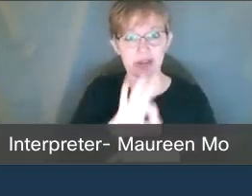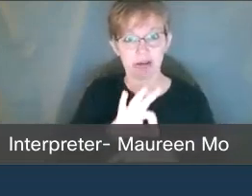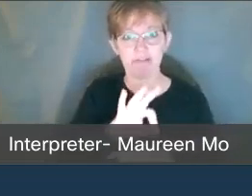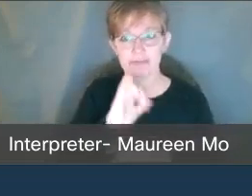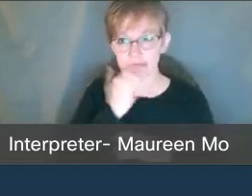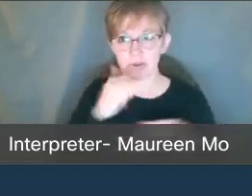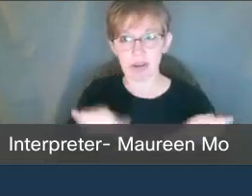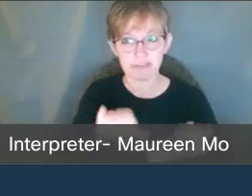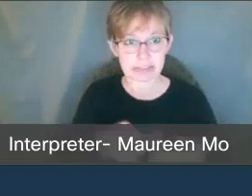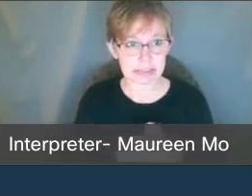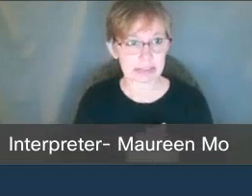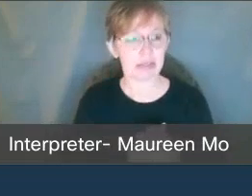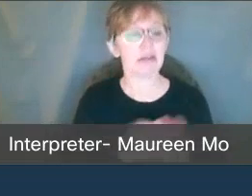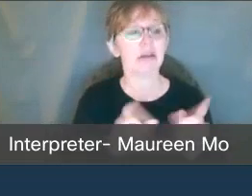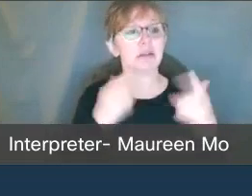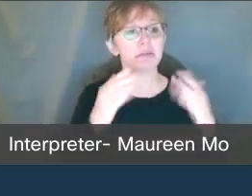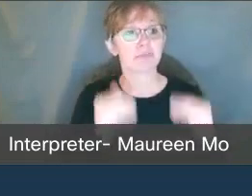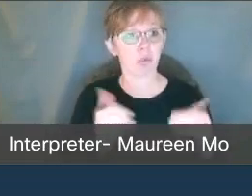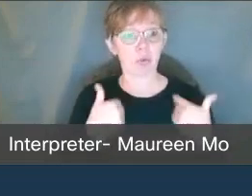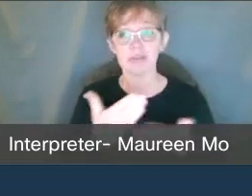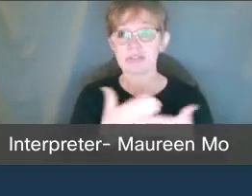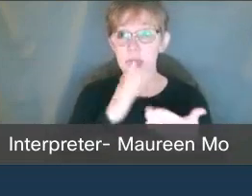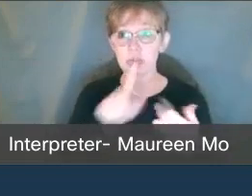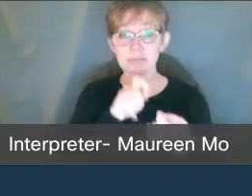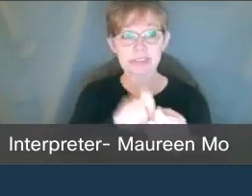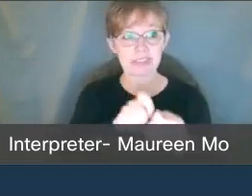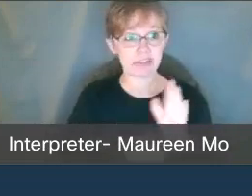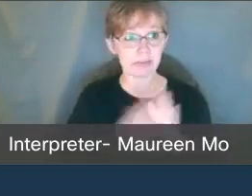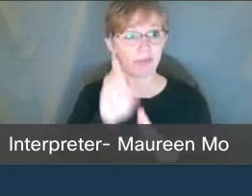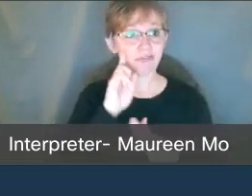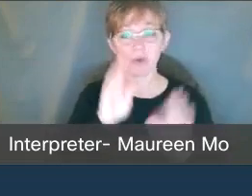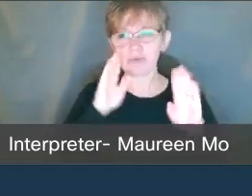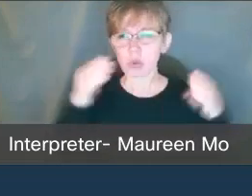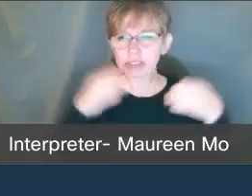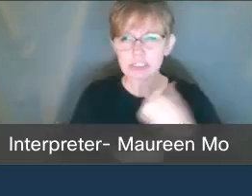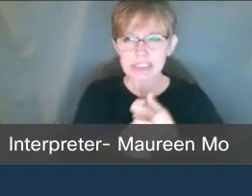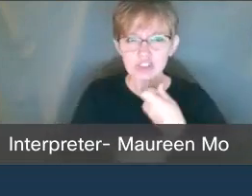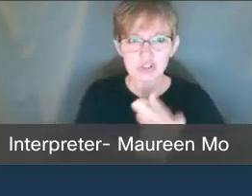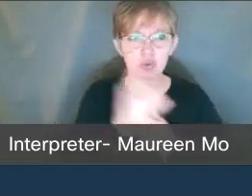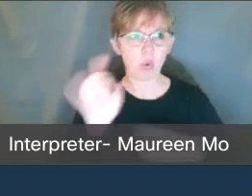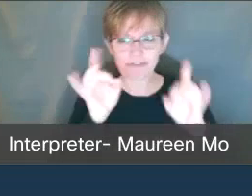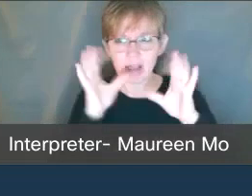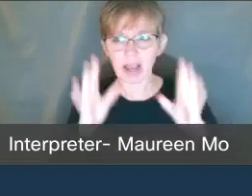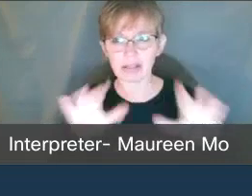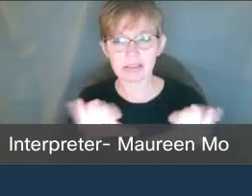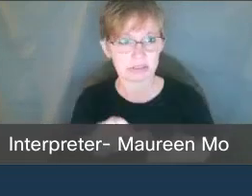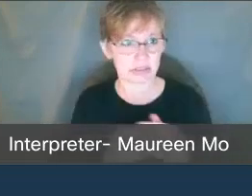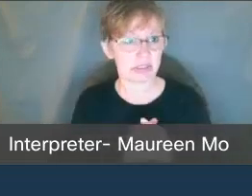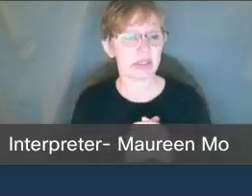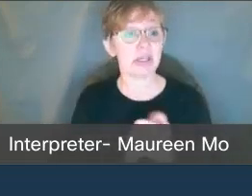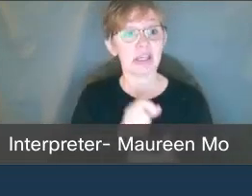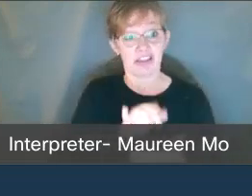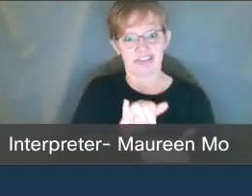Then we have instruments that were developed specifically to focus on dangerousness or violence risk, whether or not that actually is or